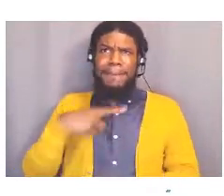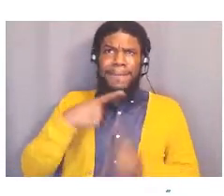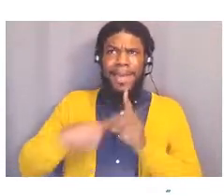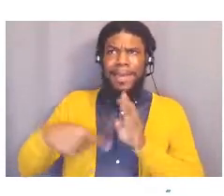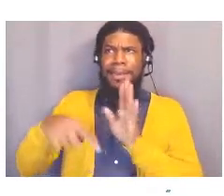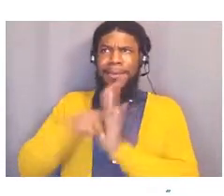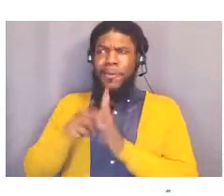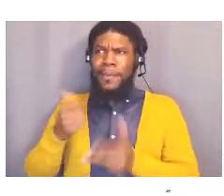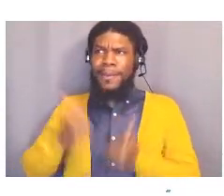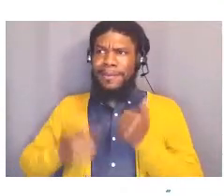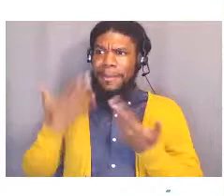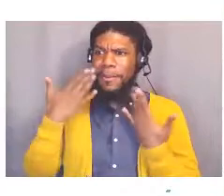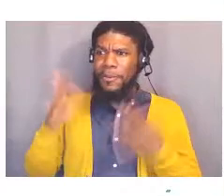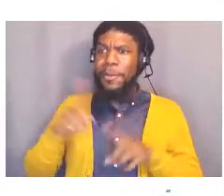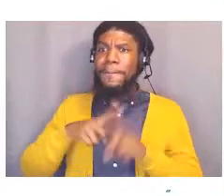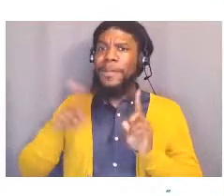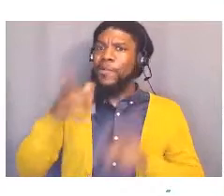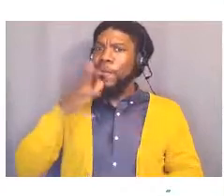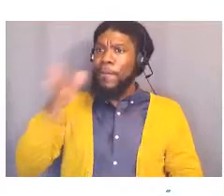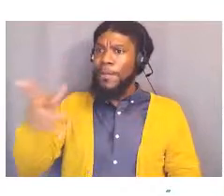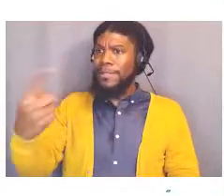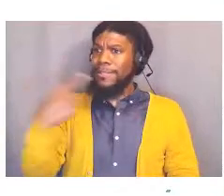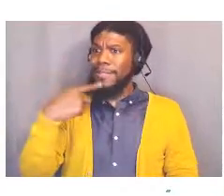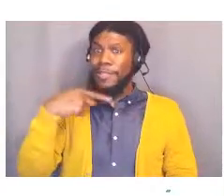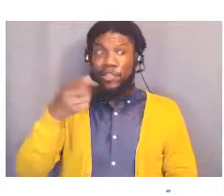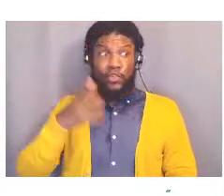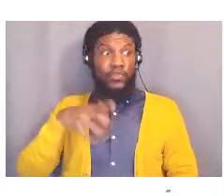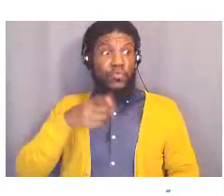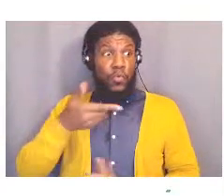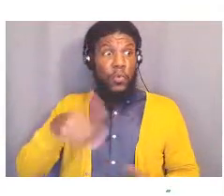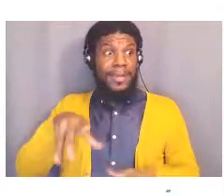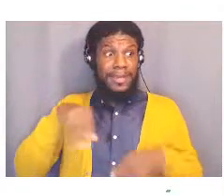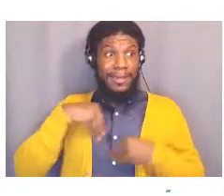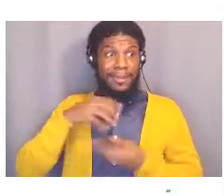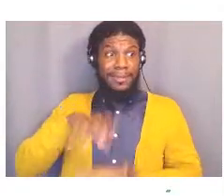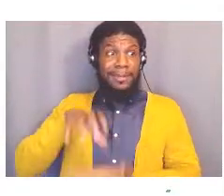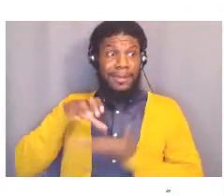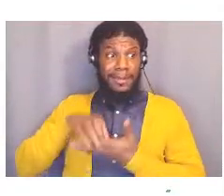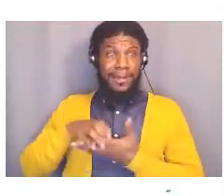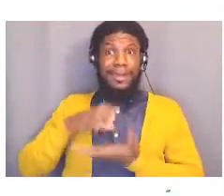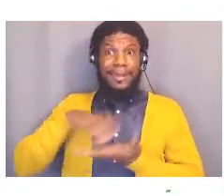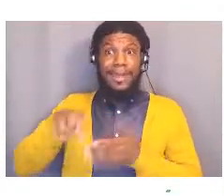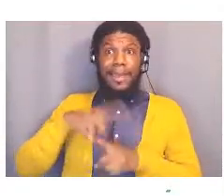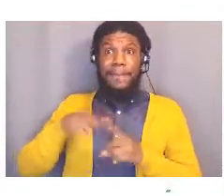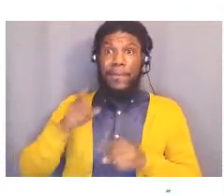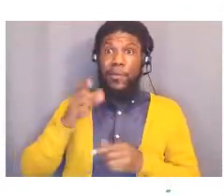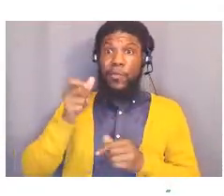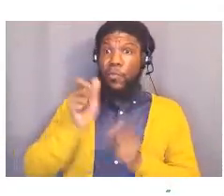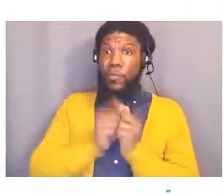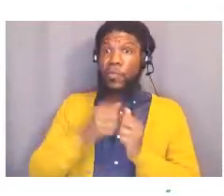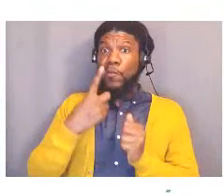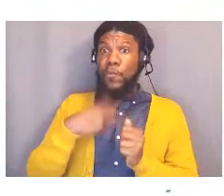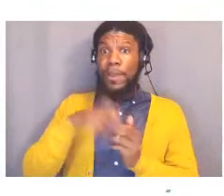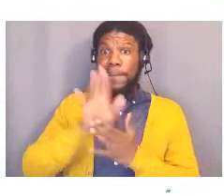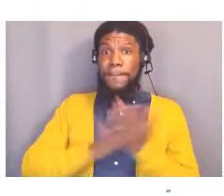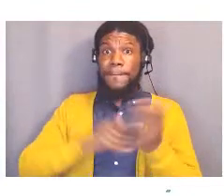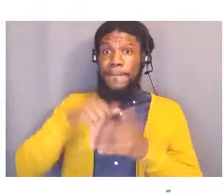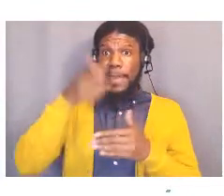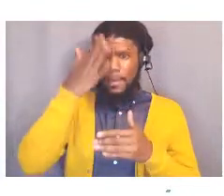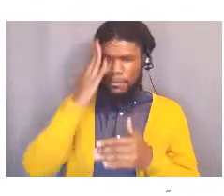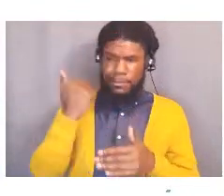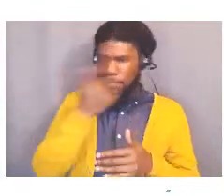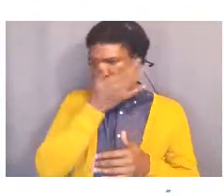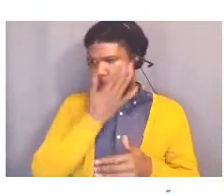said, you take the cake, when I covered myself in red paint from the head all the way down to my feet. Well, she said, you take the